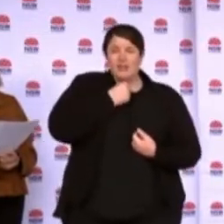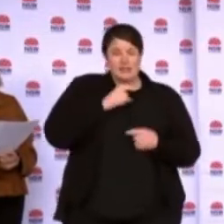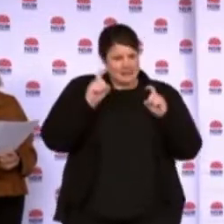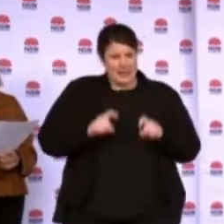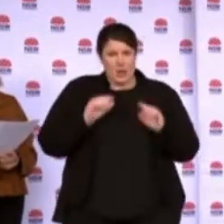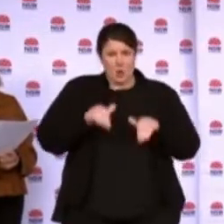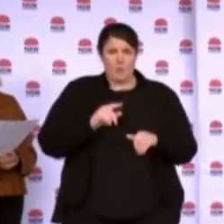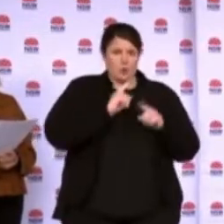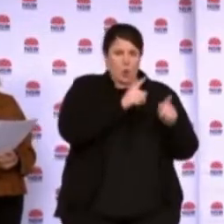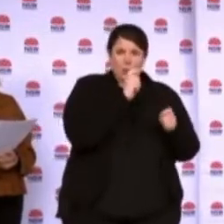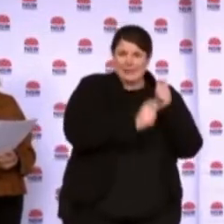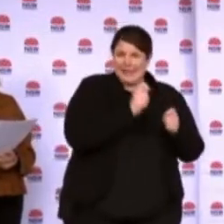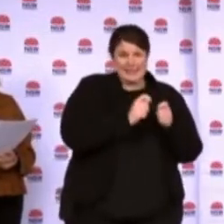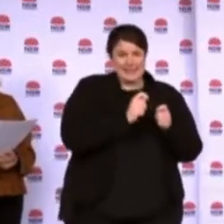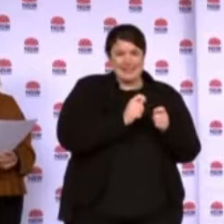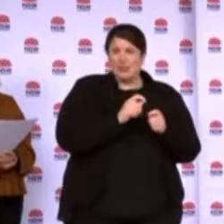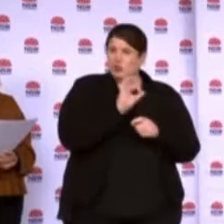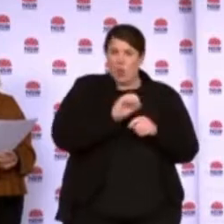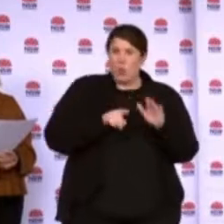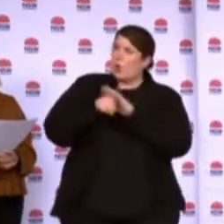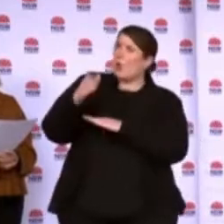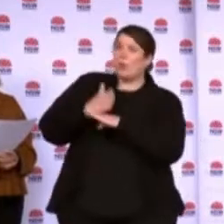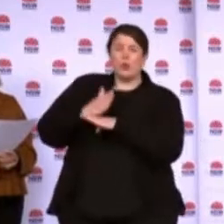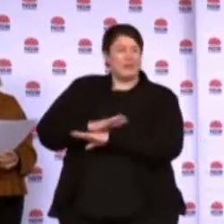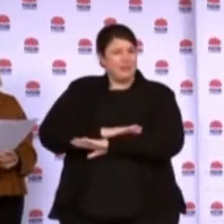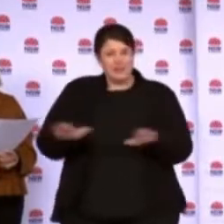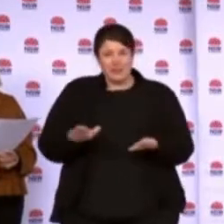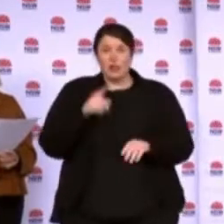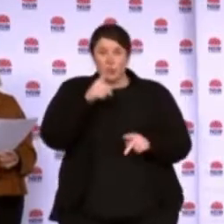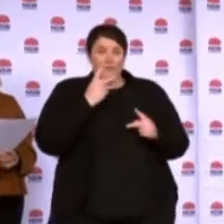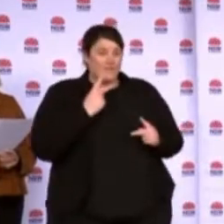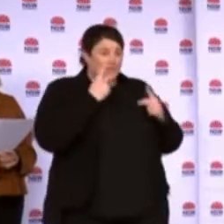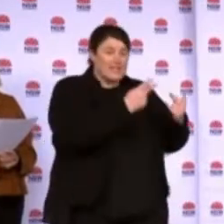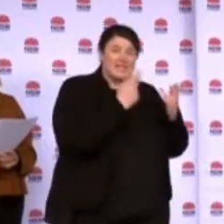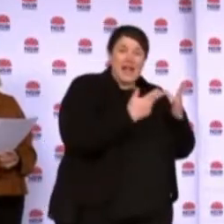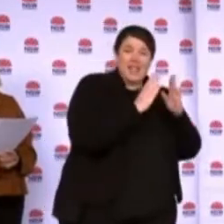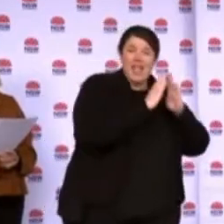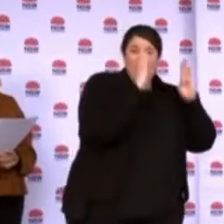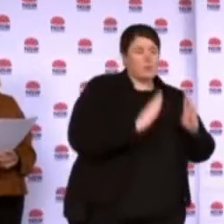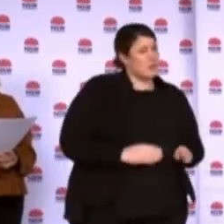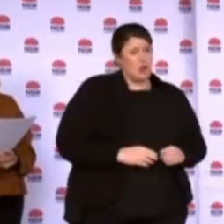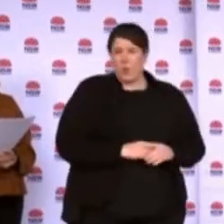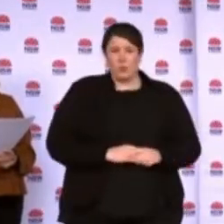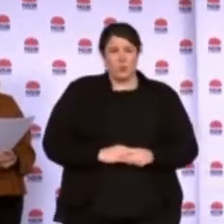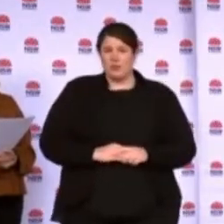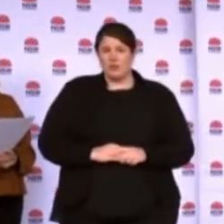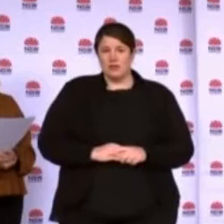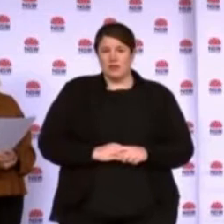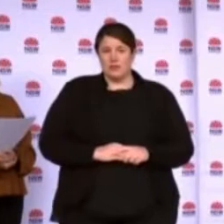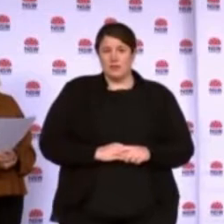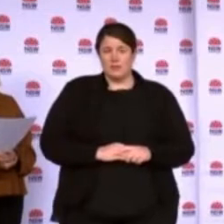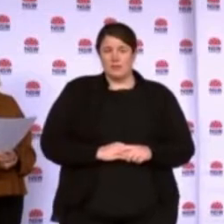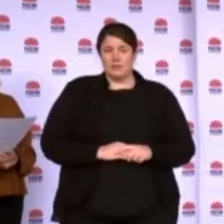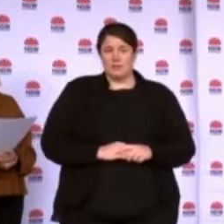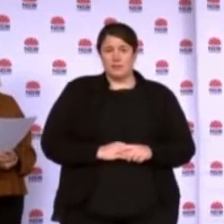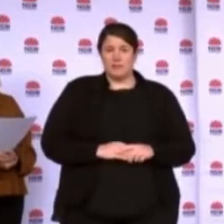work. And under no circumstances should anybody be visiting another household. And certainly, more